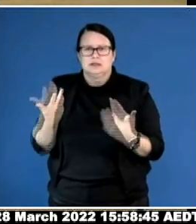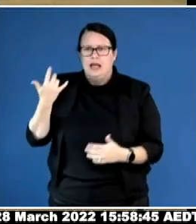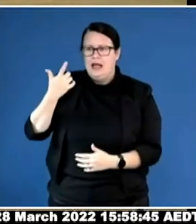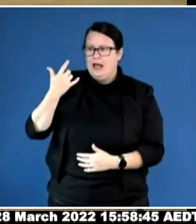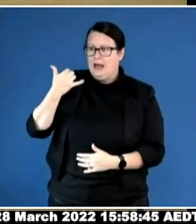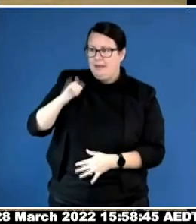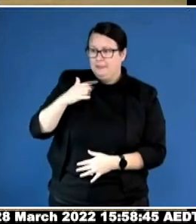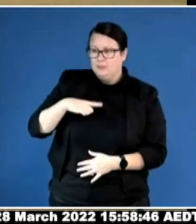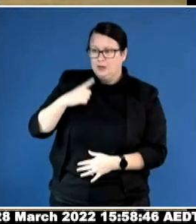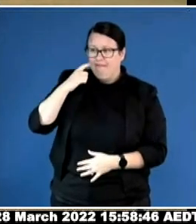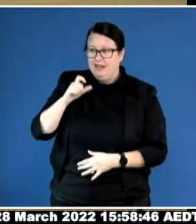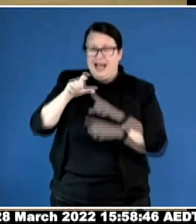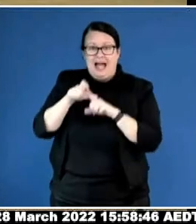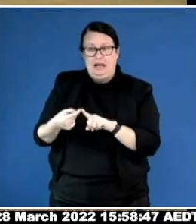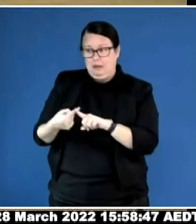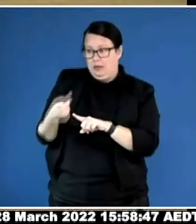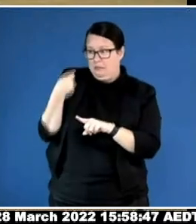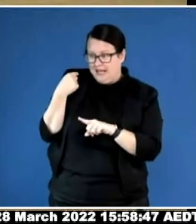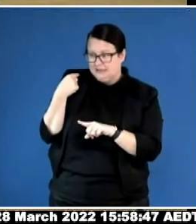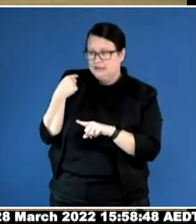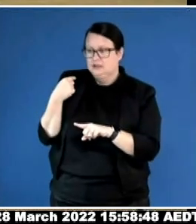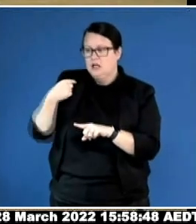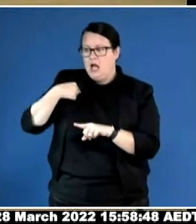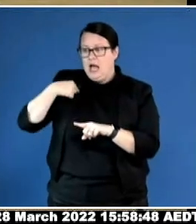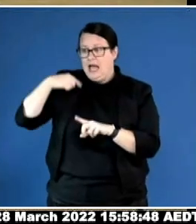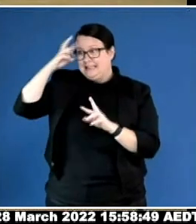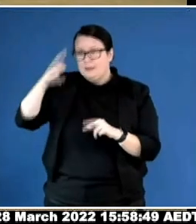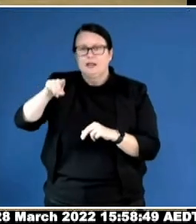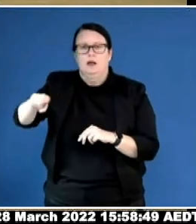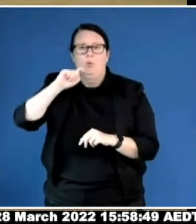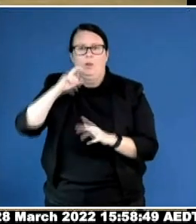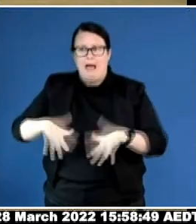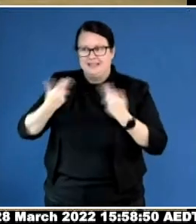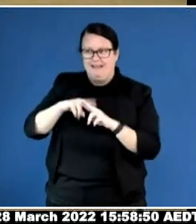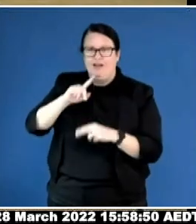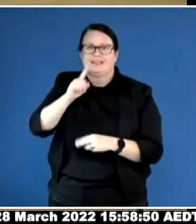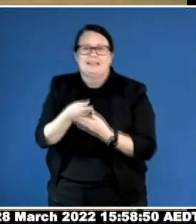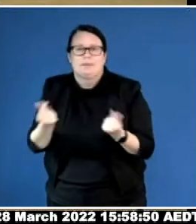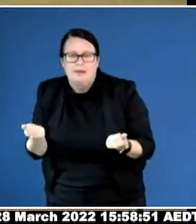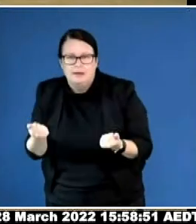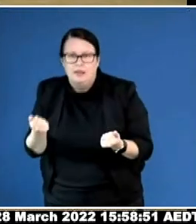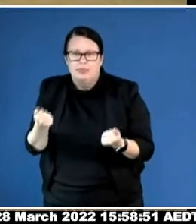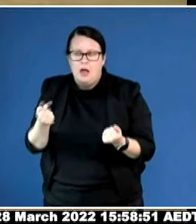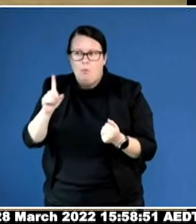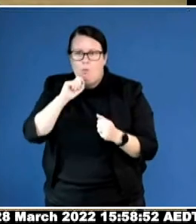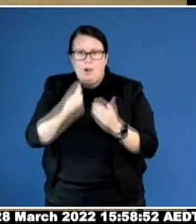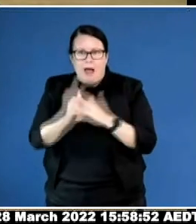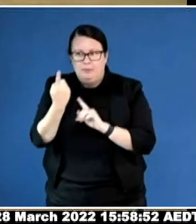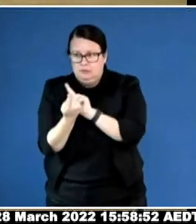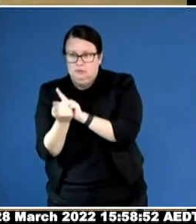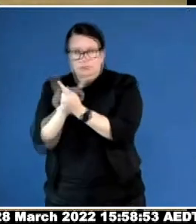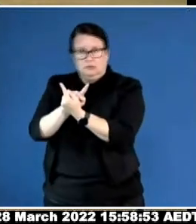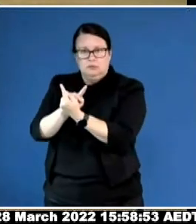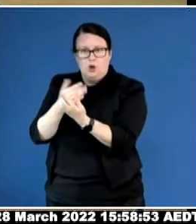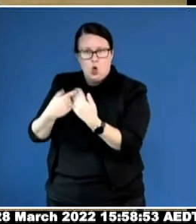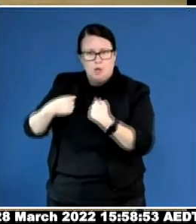so hard to address things in the past, I'm expecting them to be upset. Then I worry about the repercussions from my care and